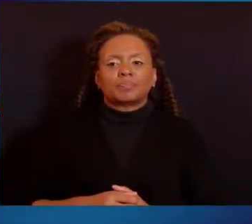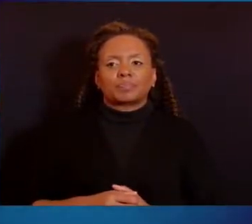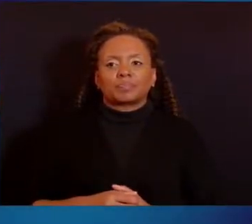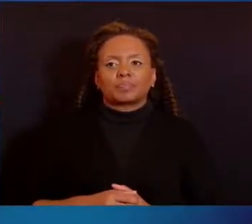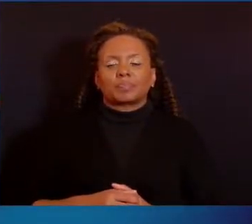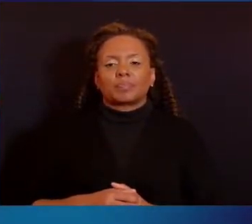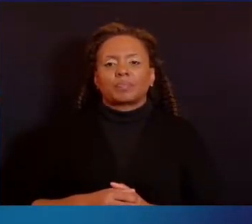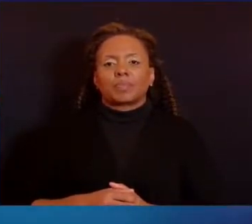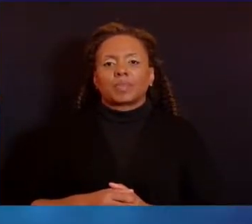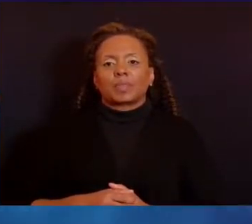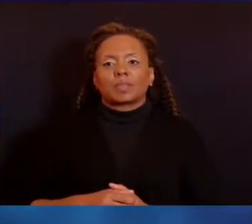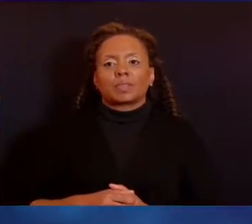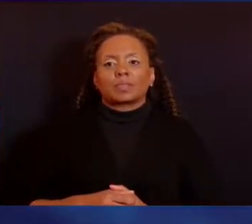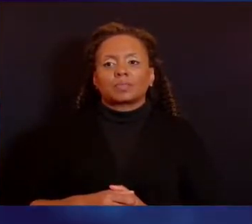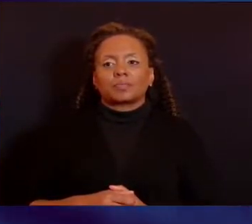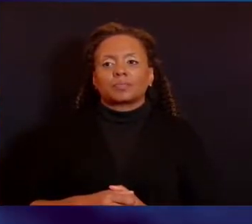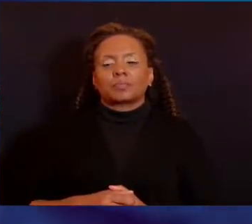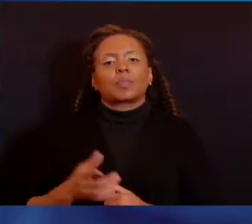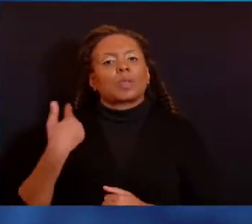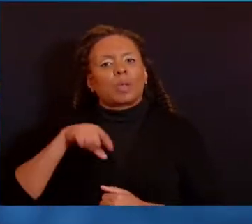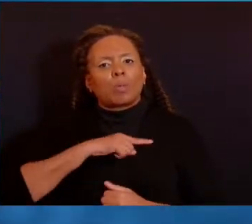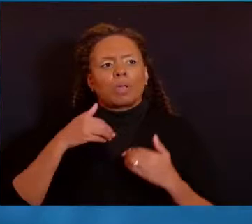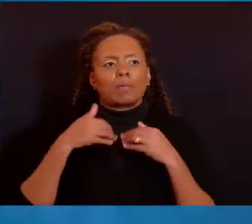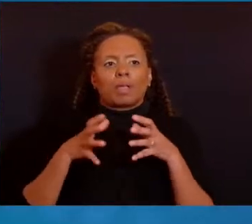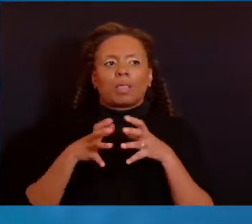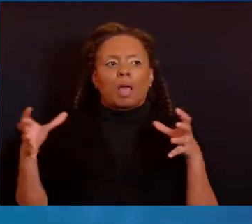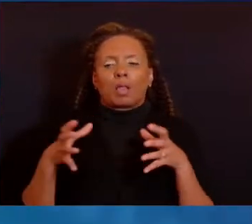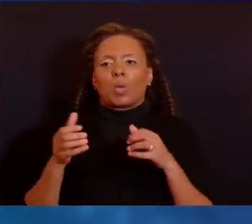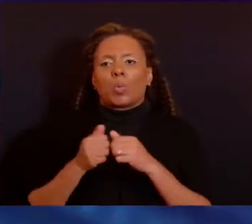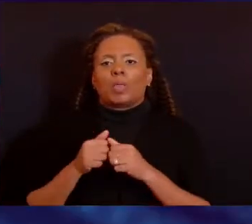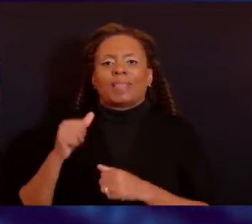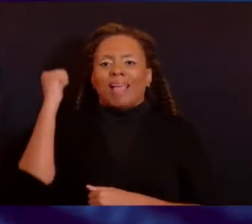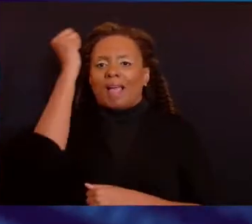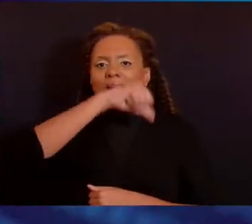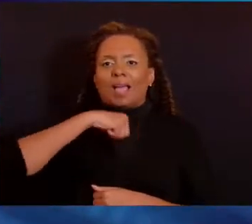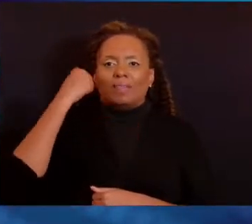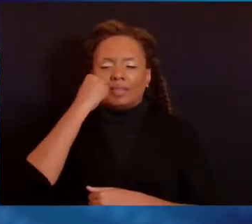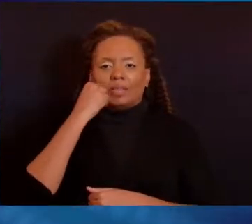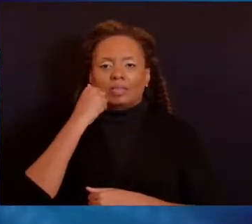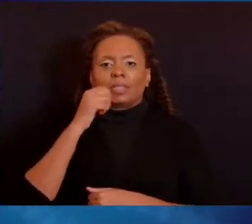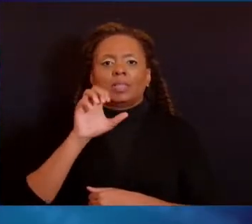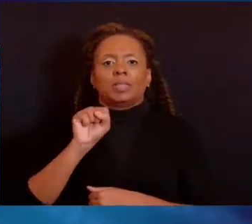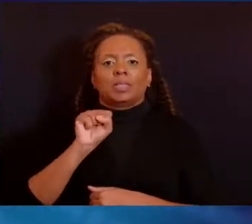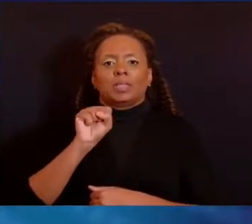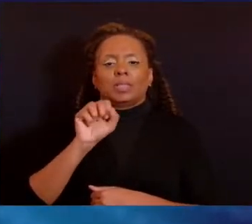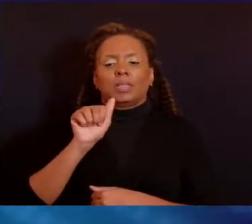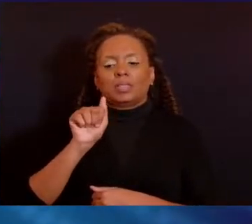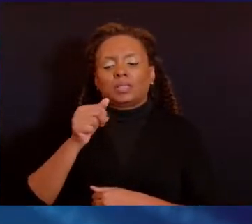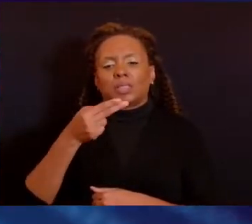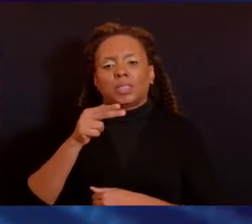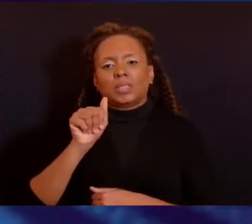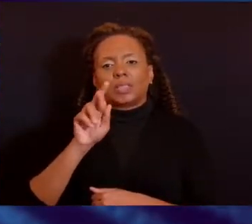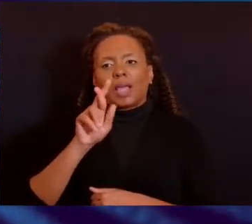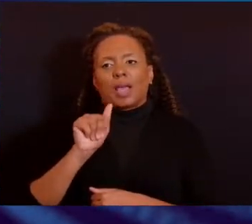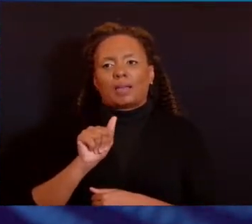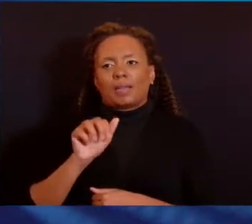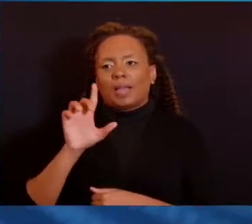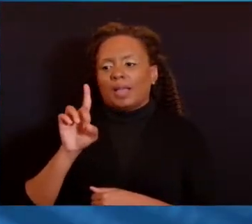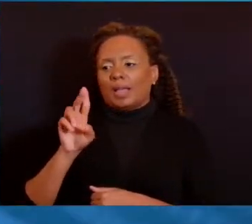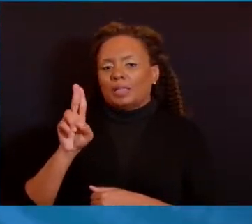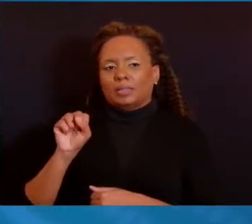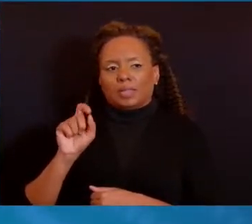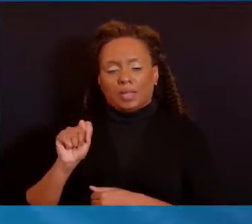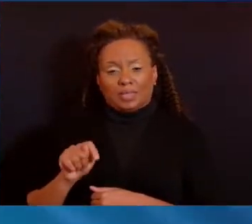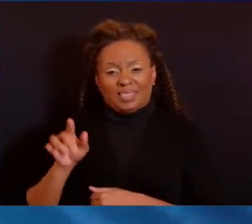conditions emanating from the African West Coast, could that have exacerbated the forming of such a system